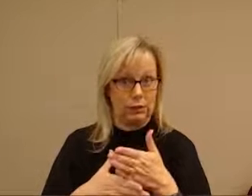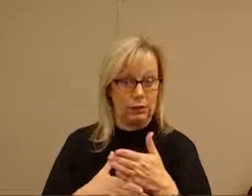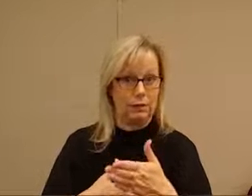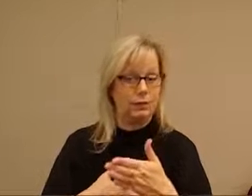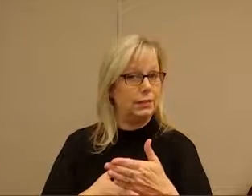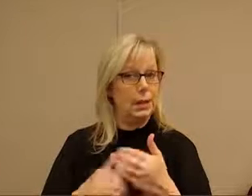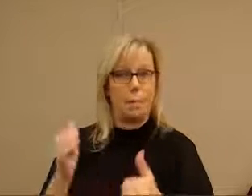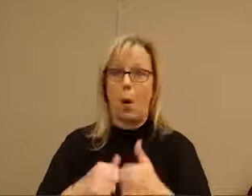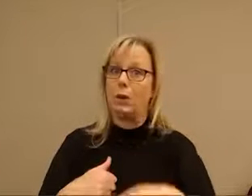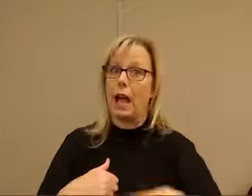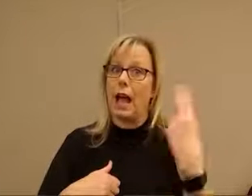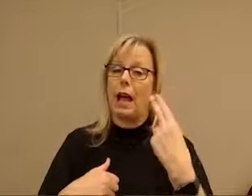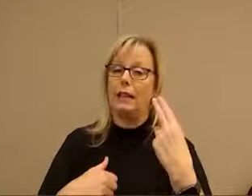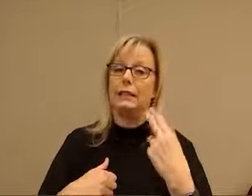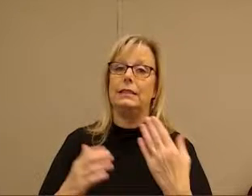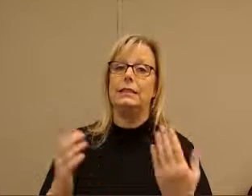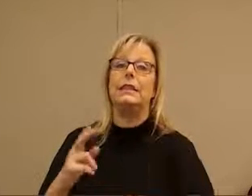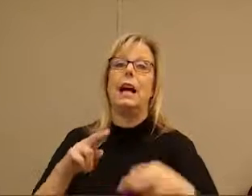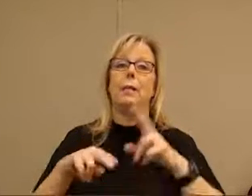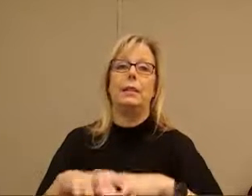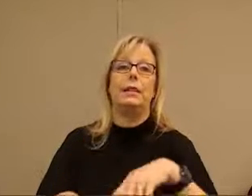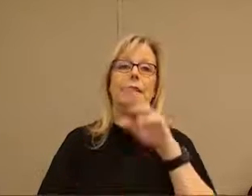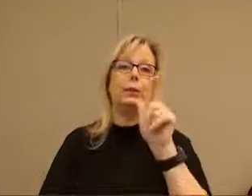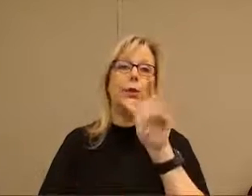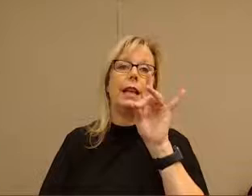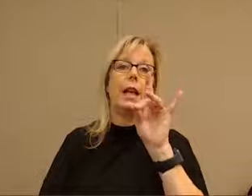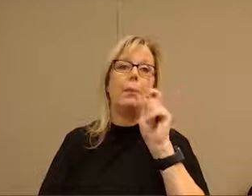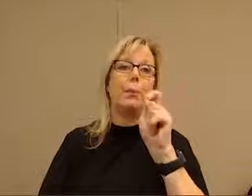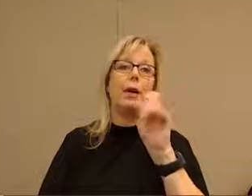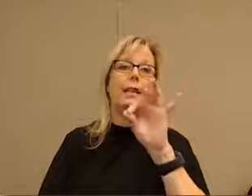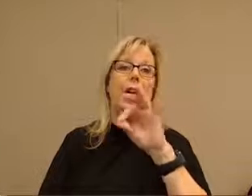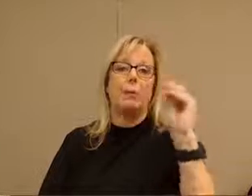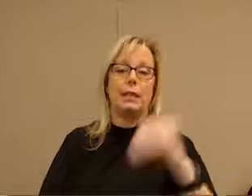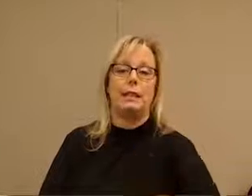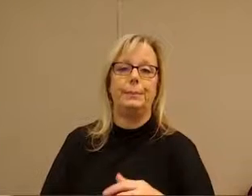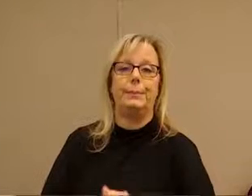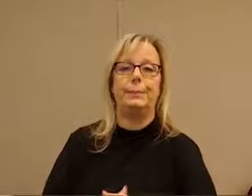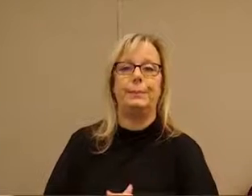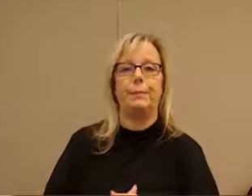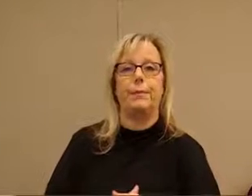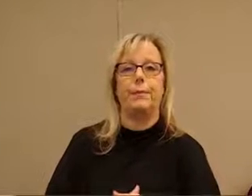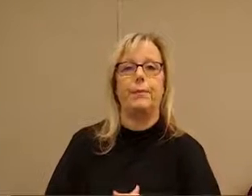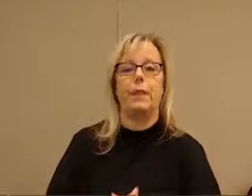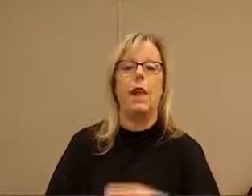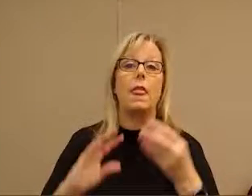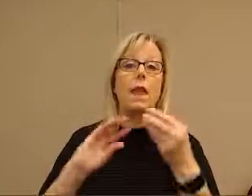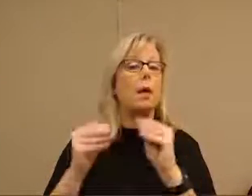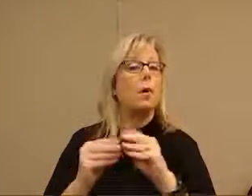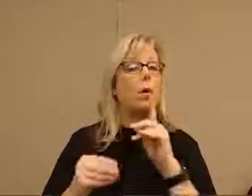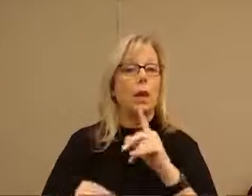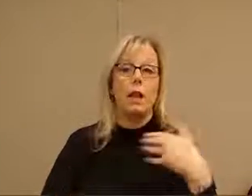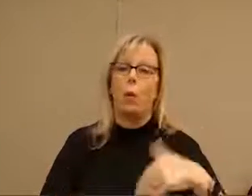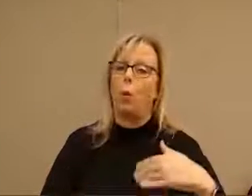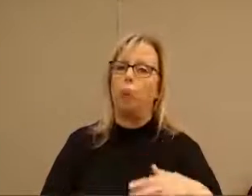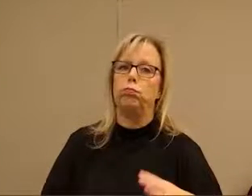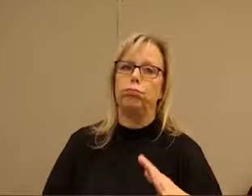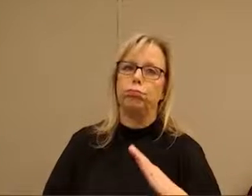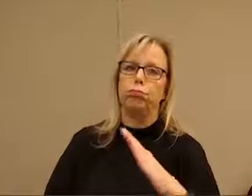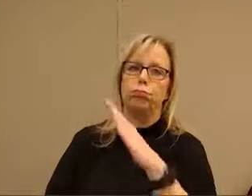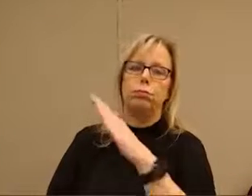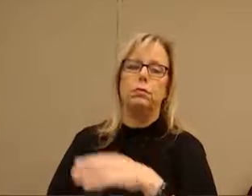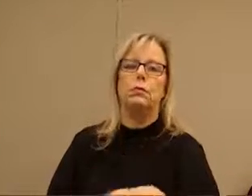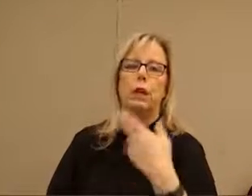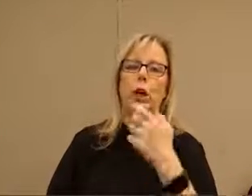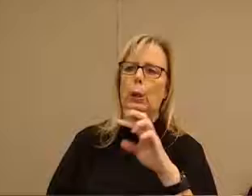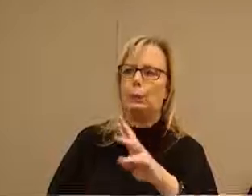tops out, and it's up again today at 28.9%. The numbers are really up there, Herb.